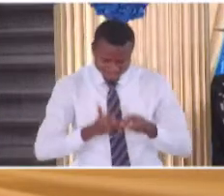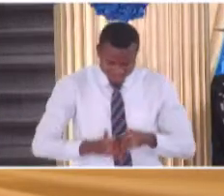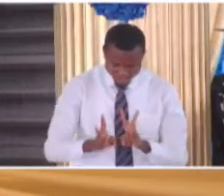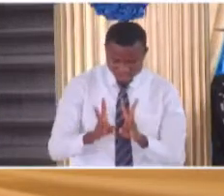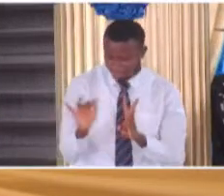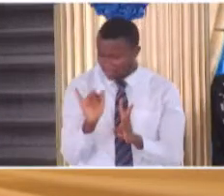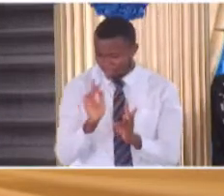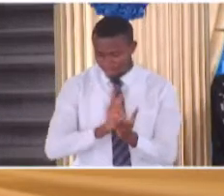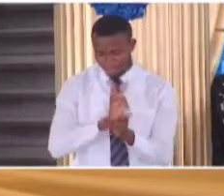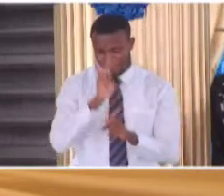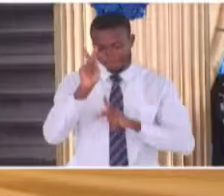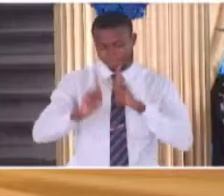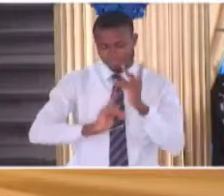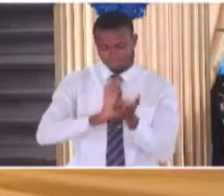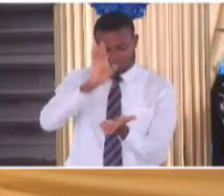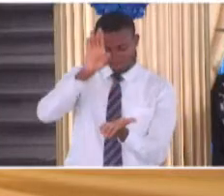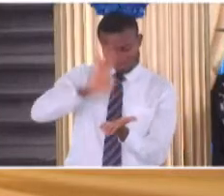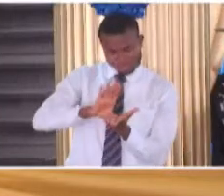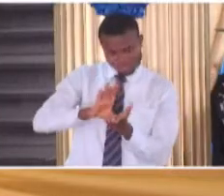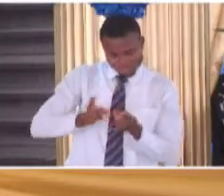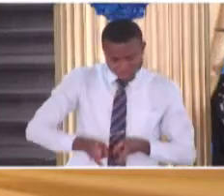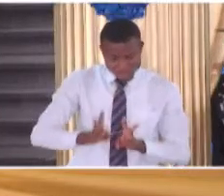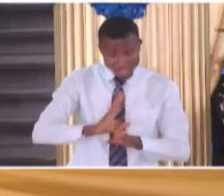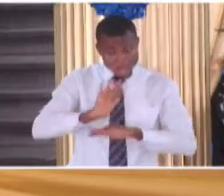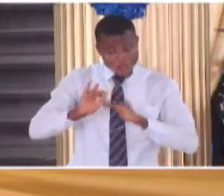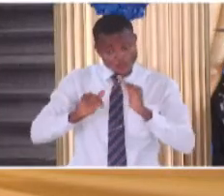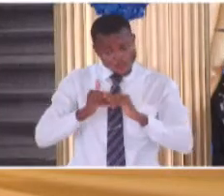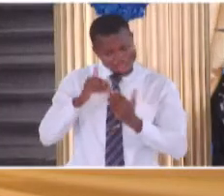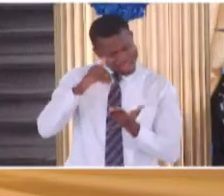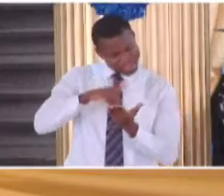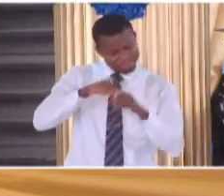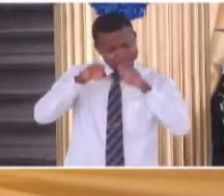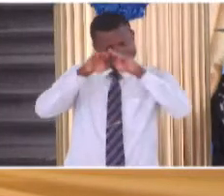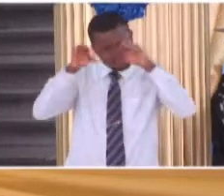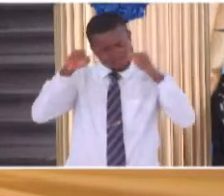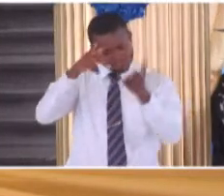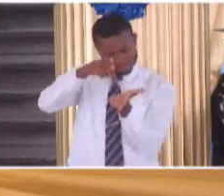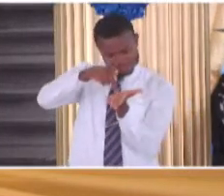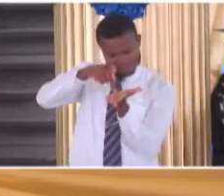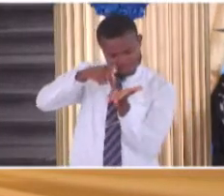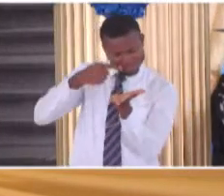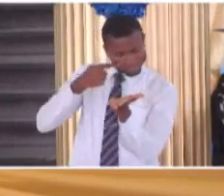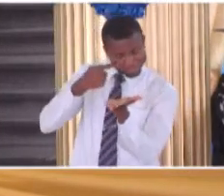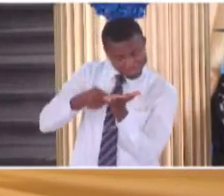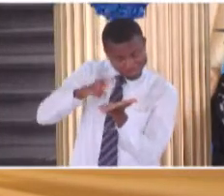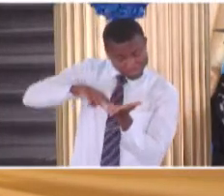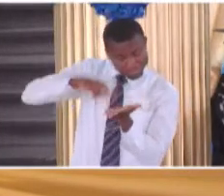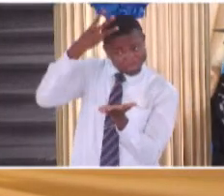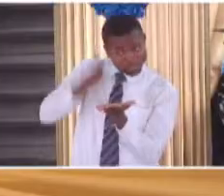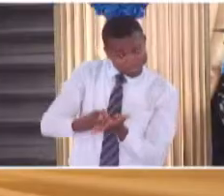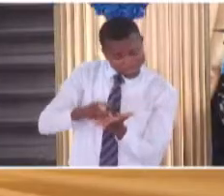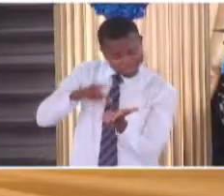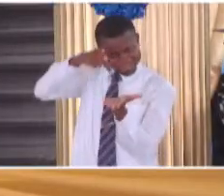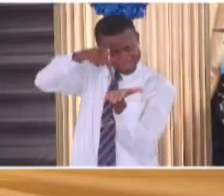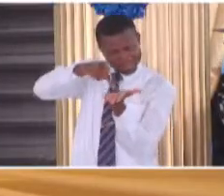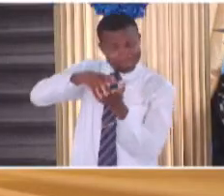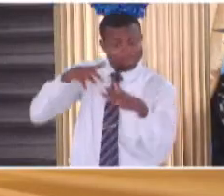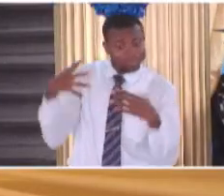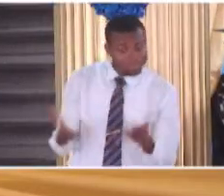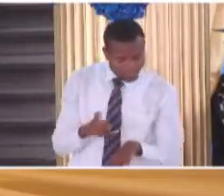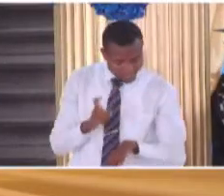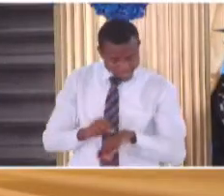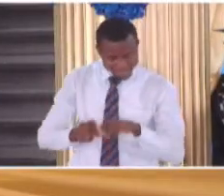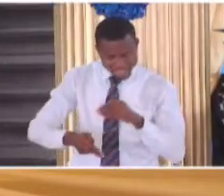approach. Our rankings bear testament to this. We're ranked in the Times Higher